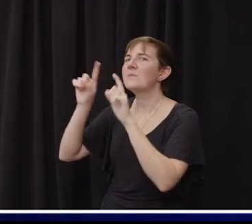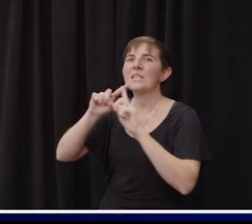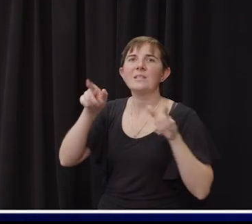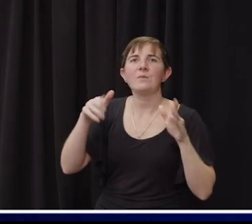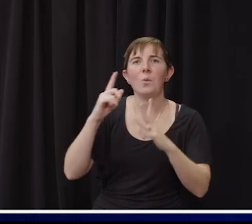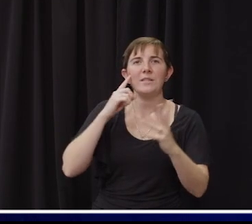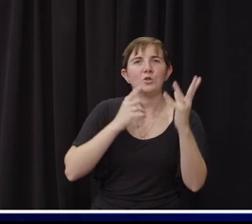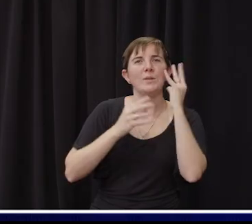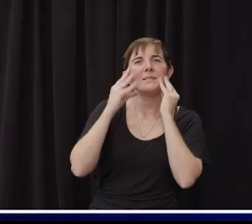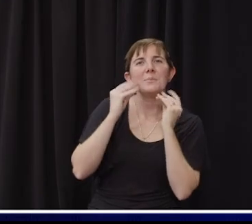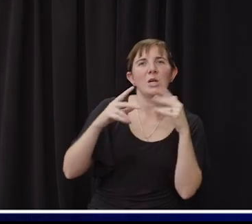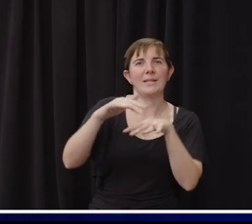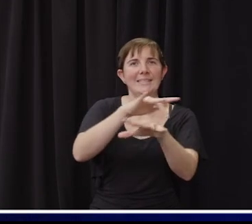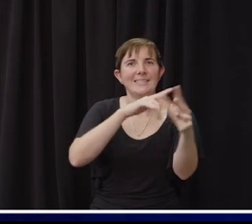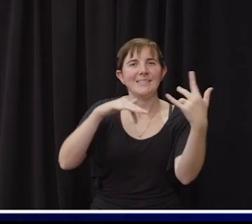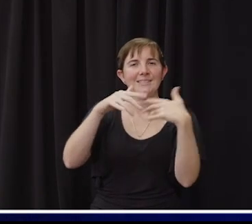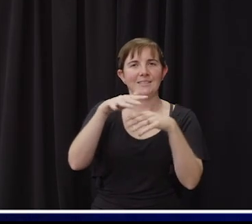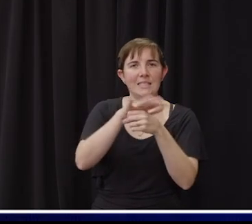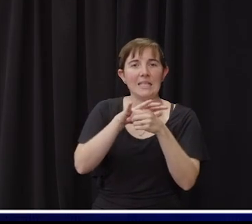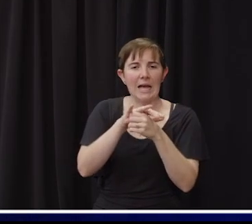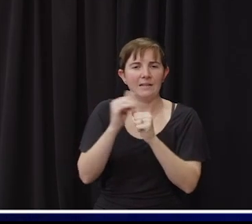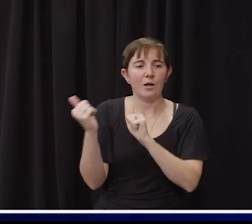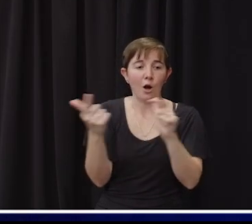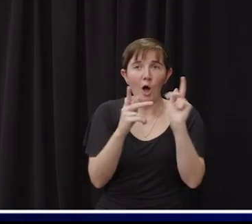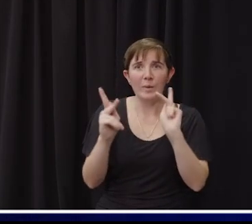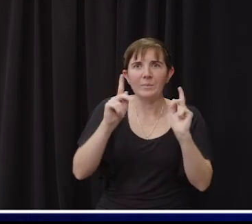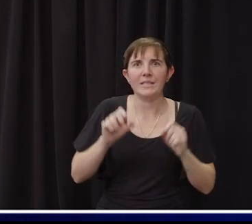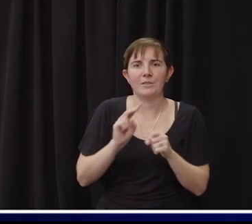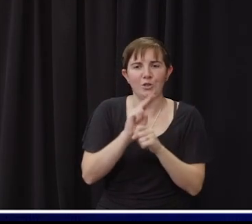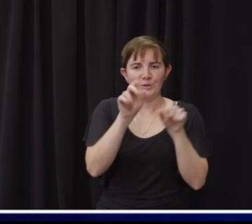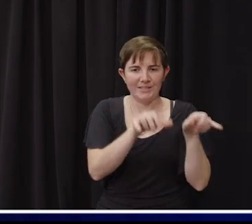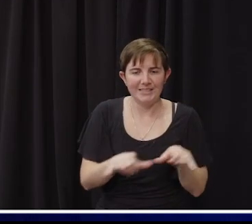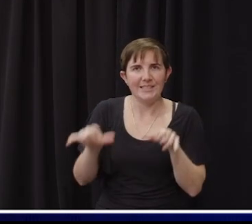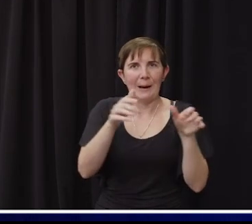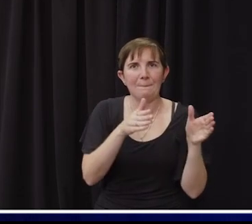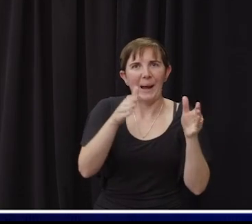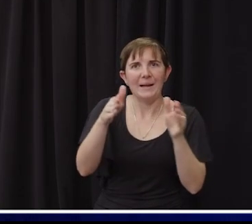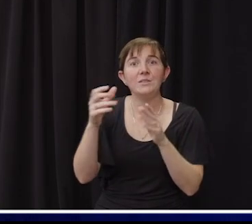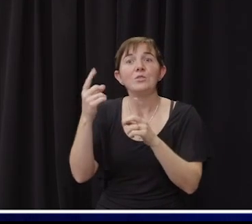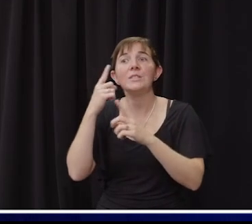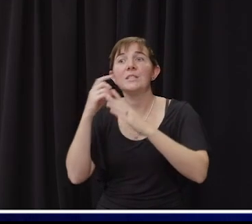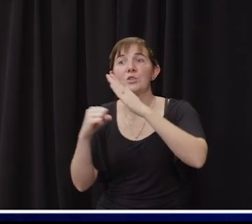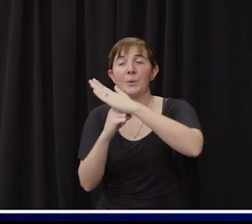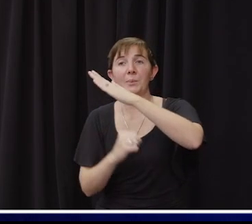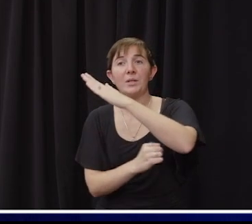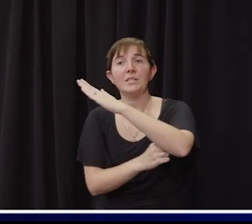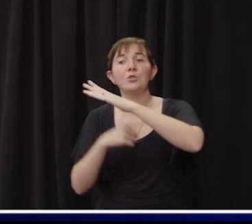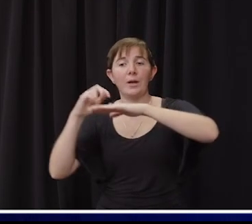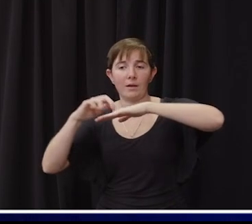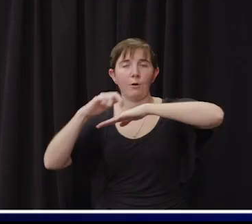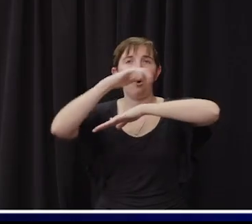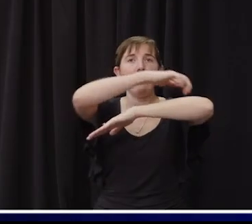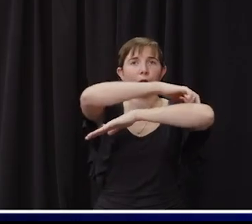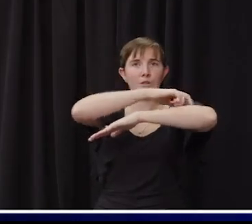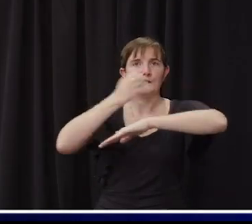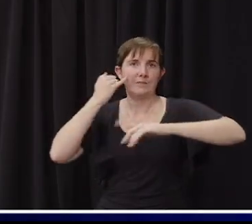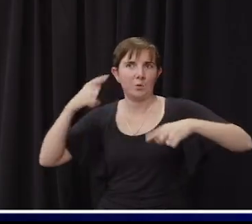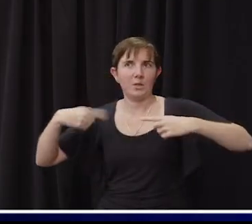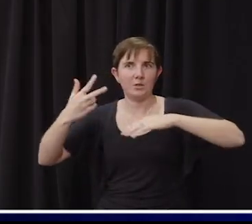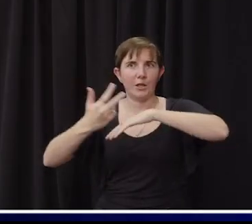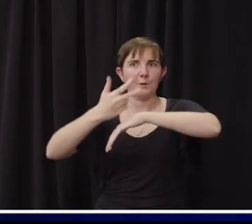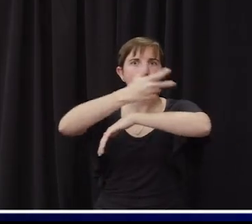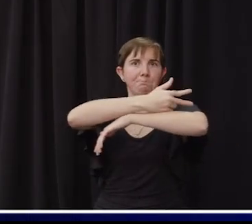the site, and everyone can use the same paths. There's also an accessible bridge here, so you can even get over the water.